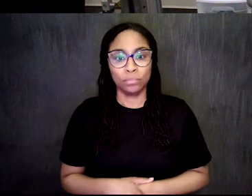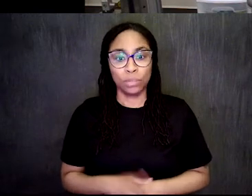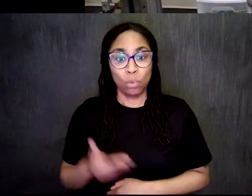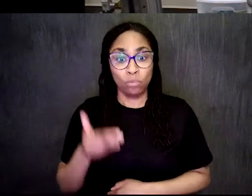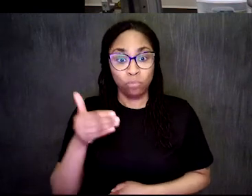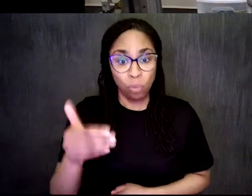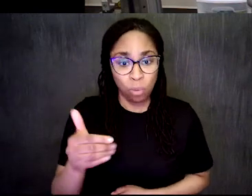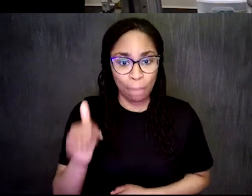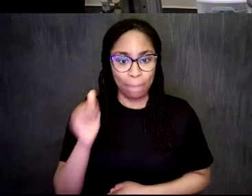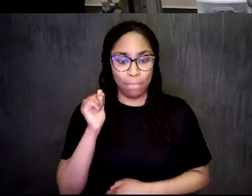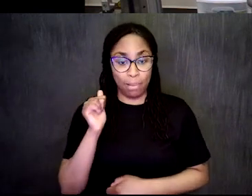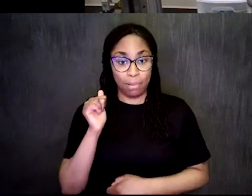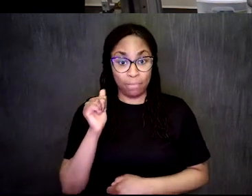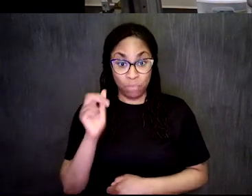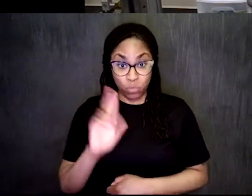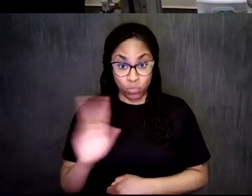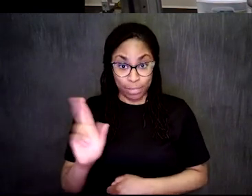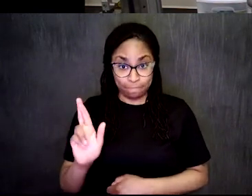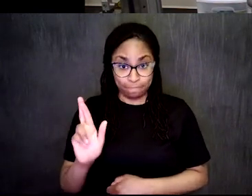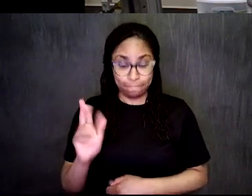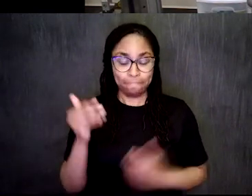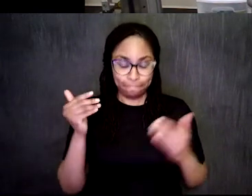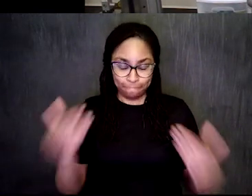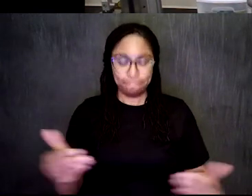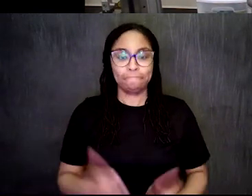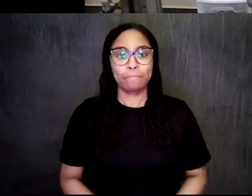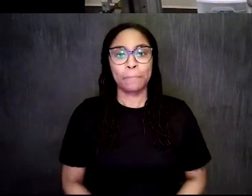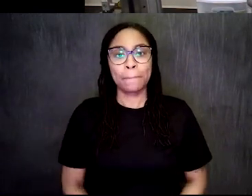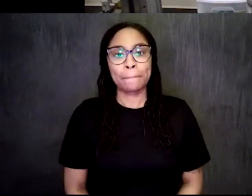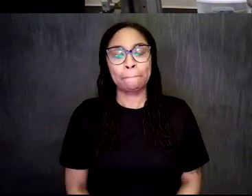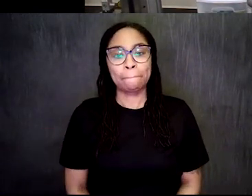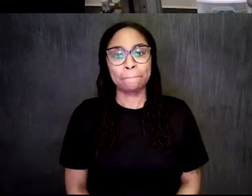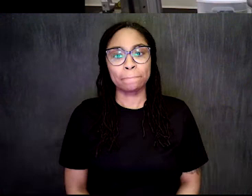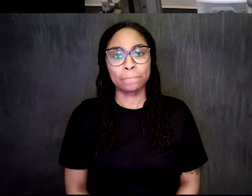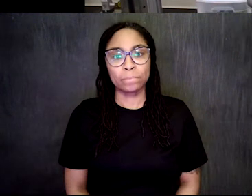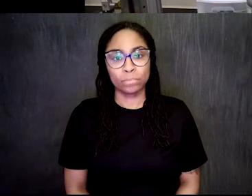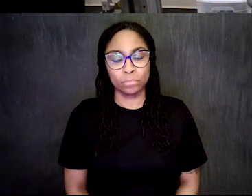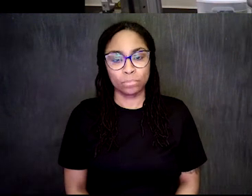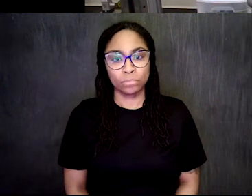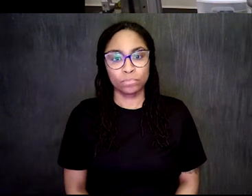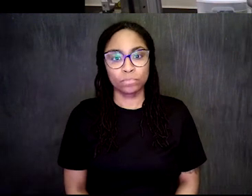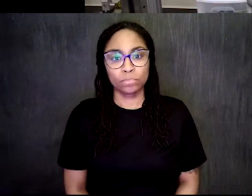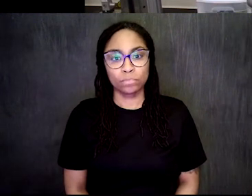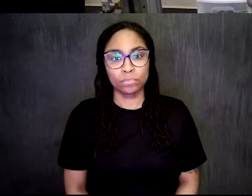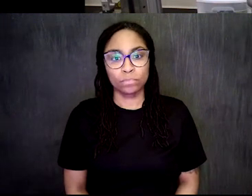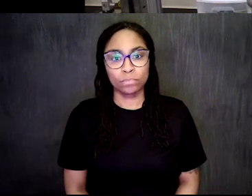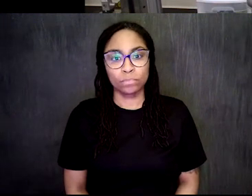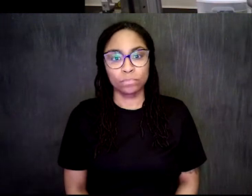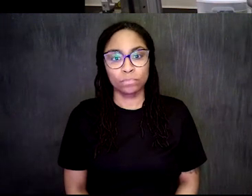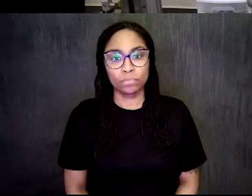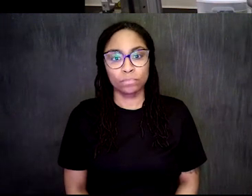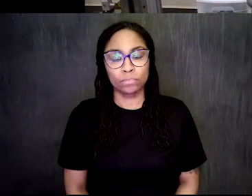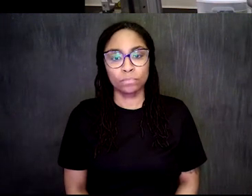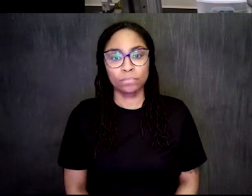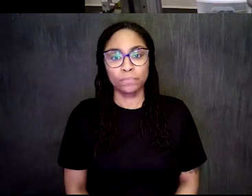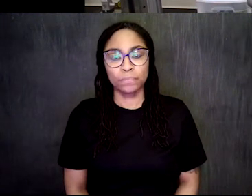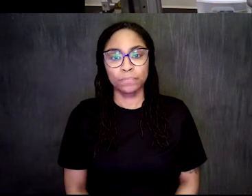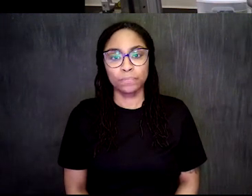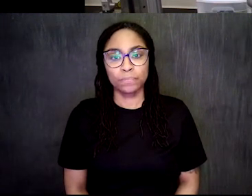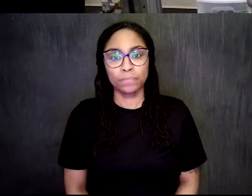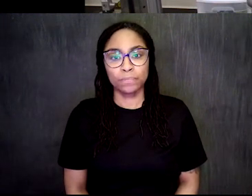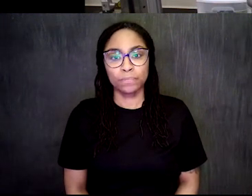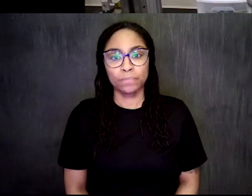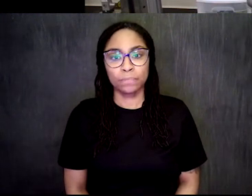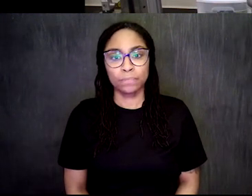forward first and then backward towards the mat. Ready? And go. So here we go, forwards,